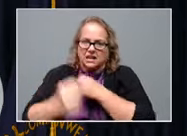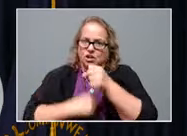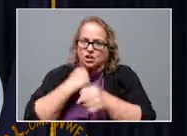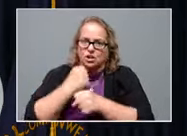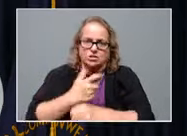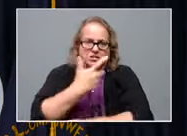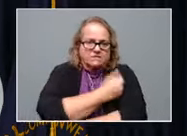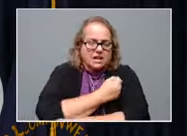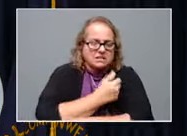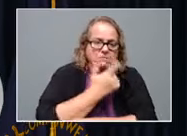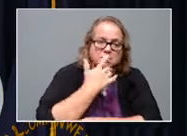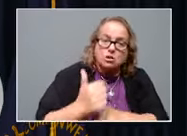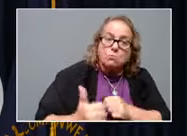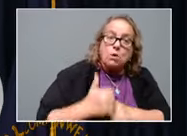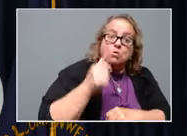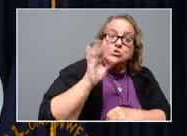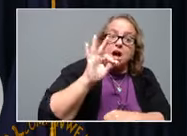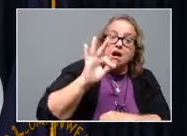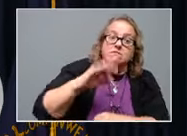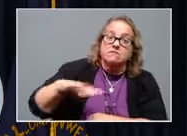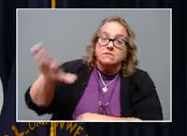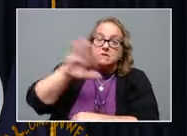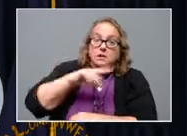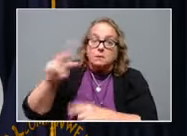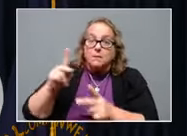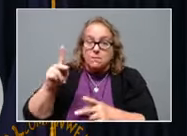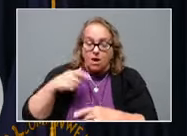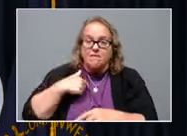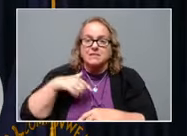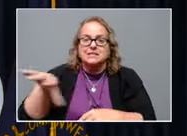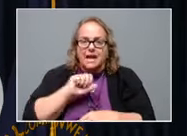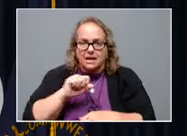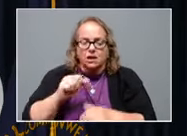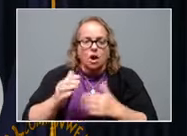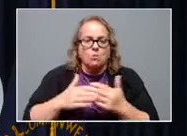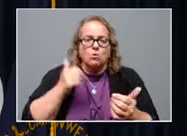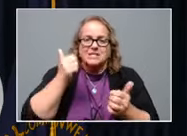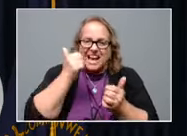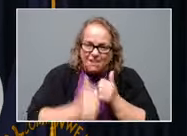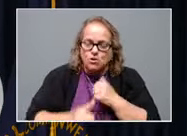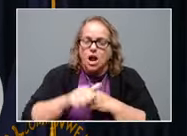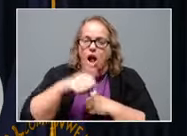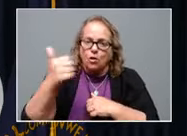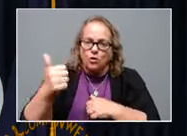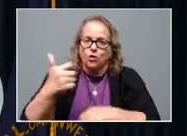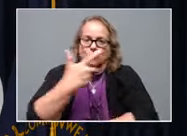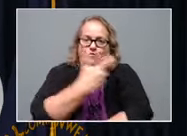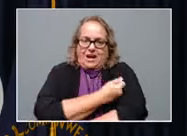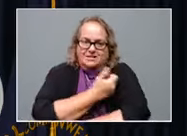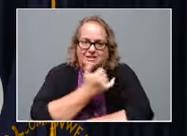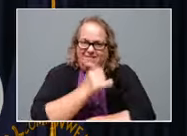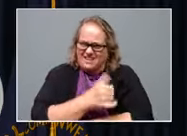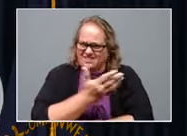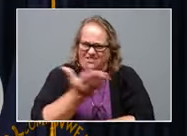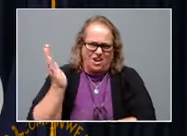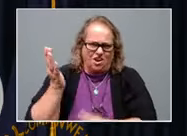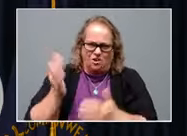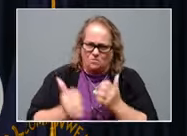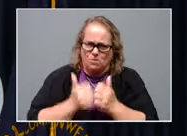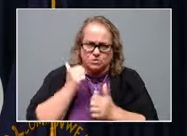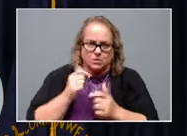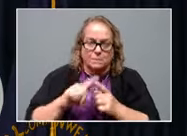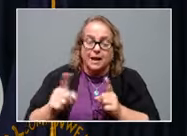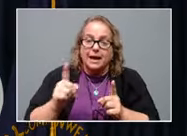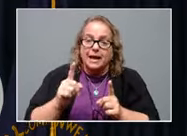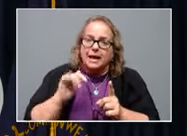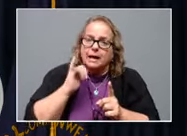Most of the living population has taken just about every other vaccine that's out there. But, you know, misinformation to these